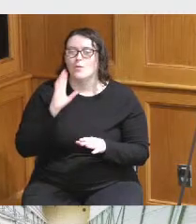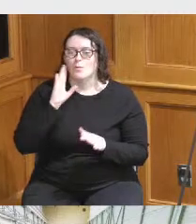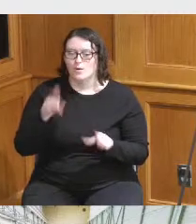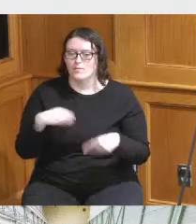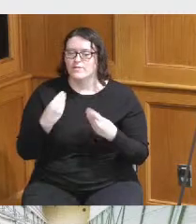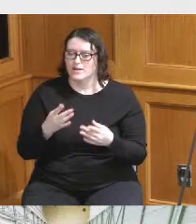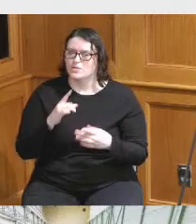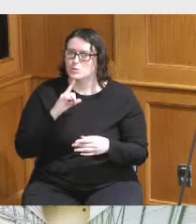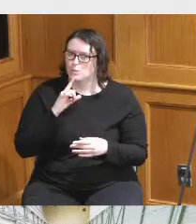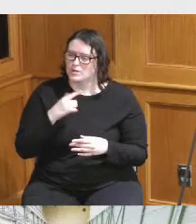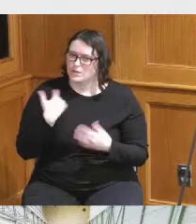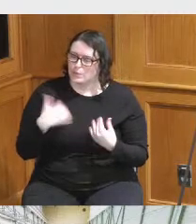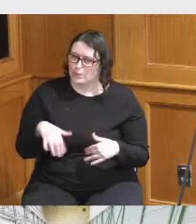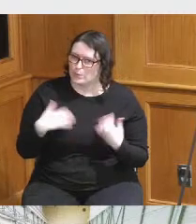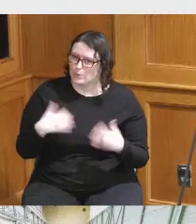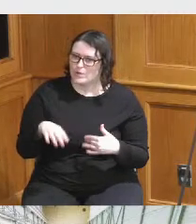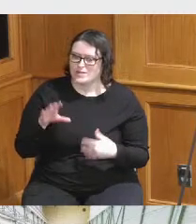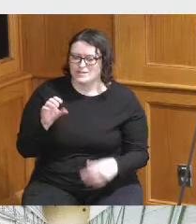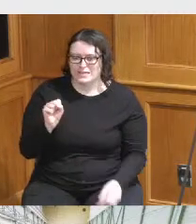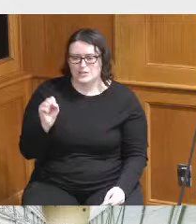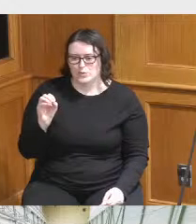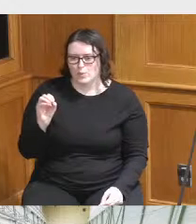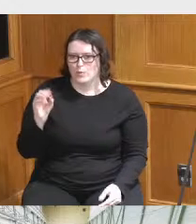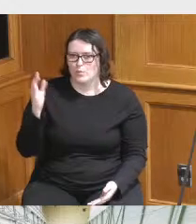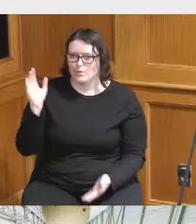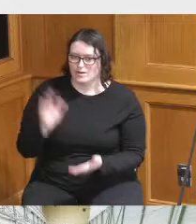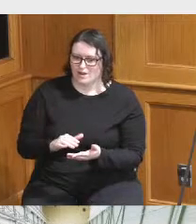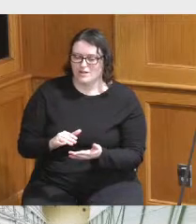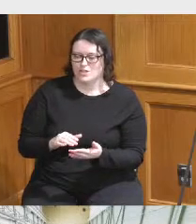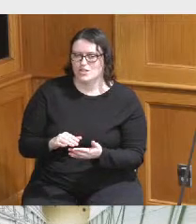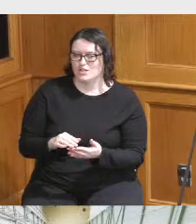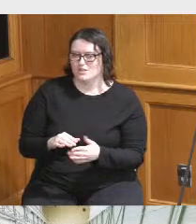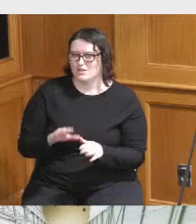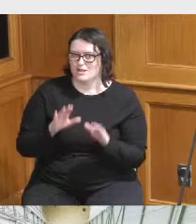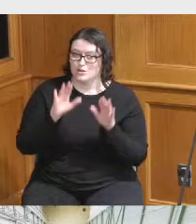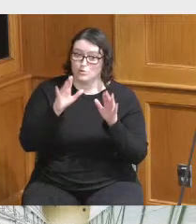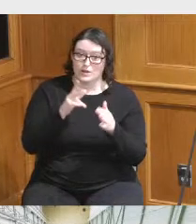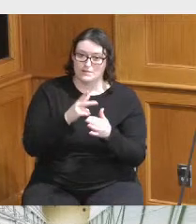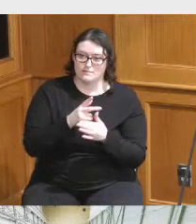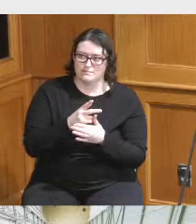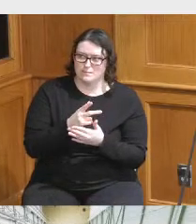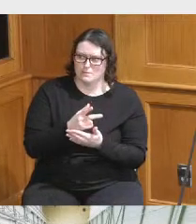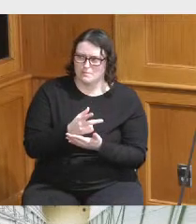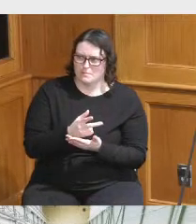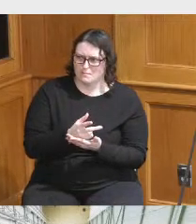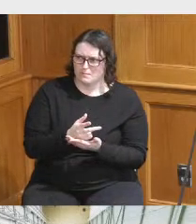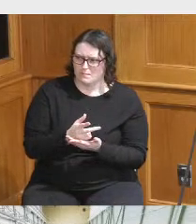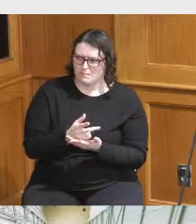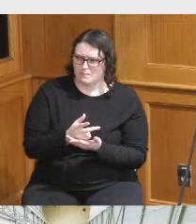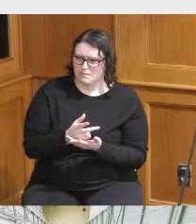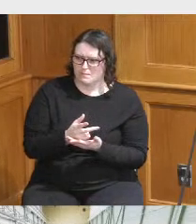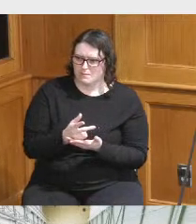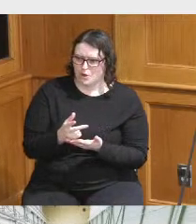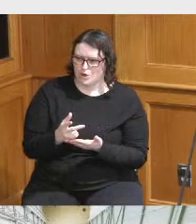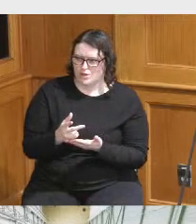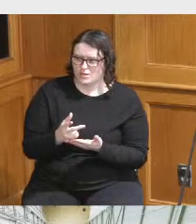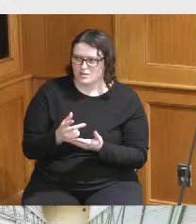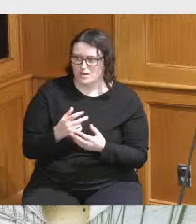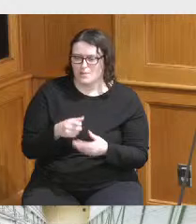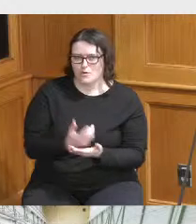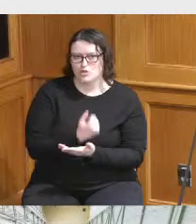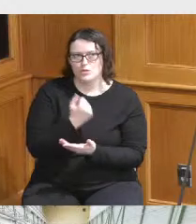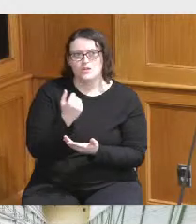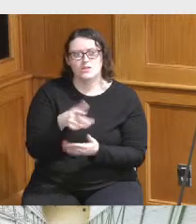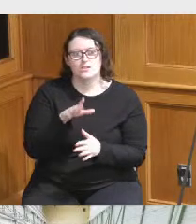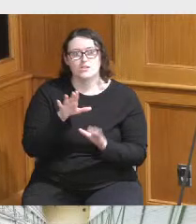very significant CSO reduction and as well as a great partnering opportunity. It's the best little project that nobody's heard of.